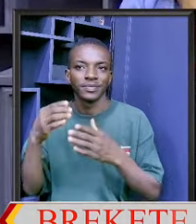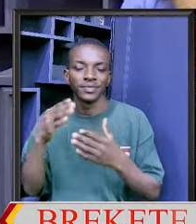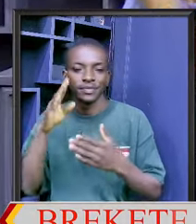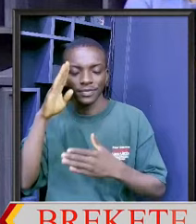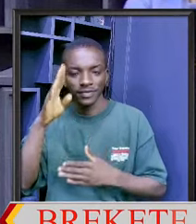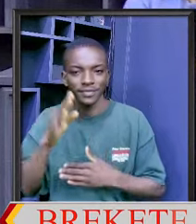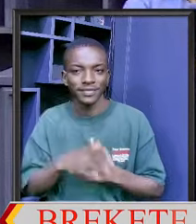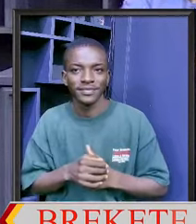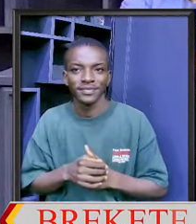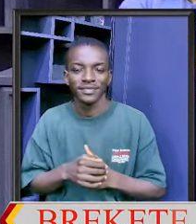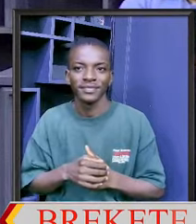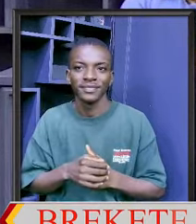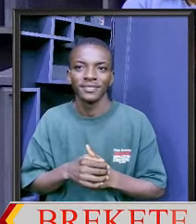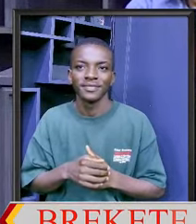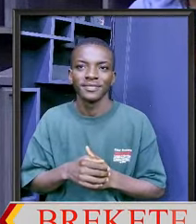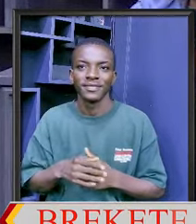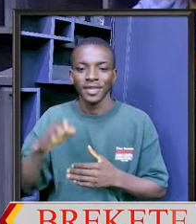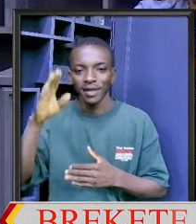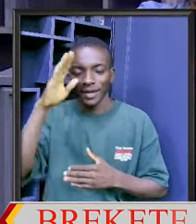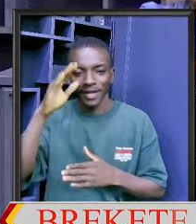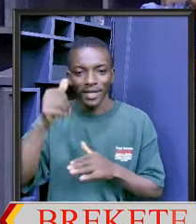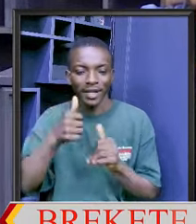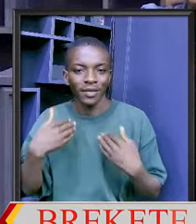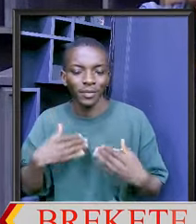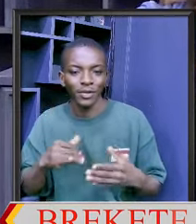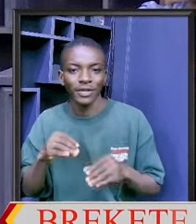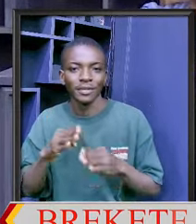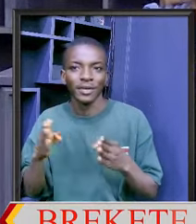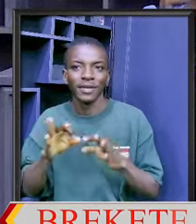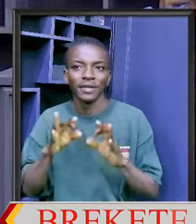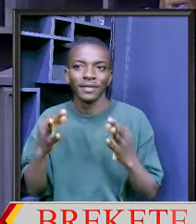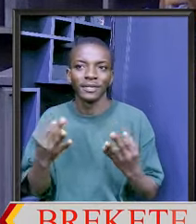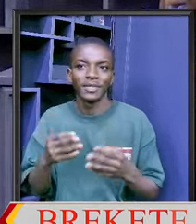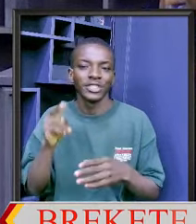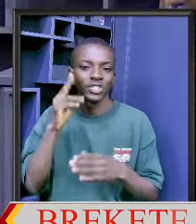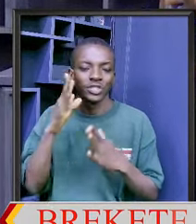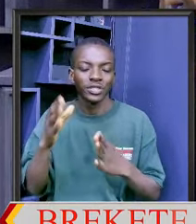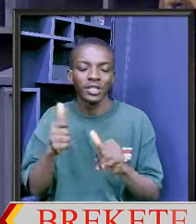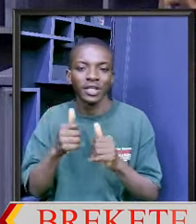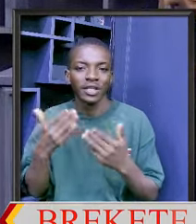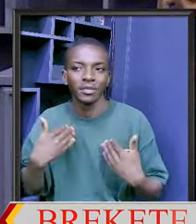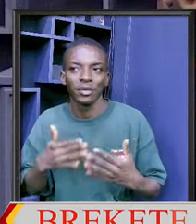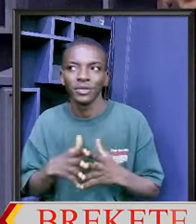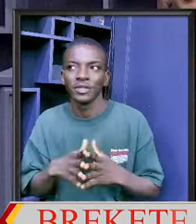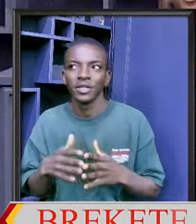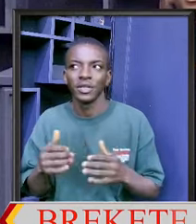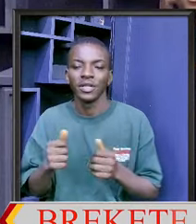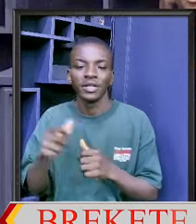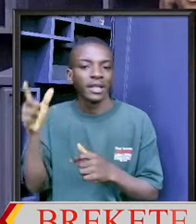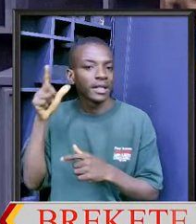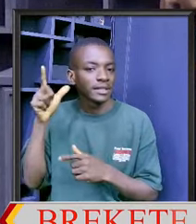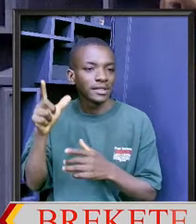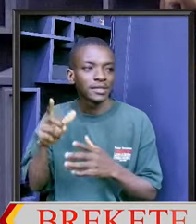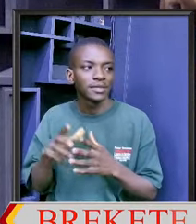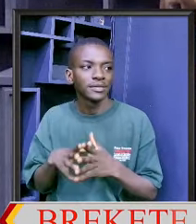greet you, sir. Yes, sir. I greet all of you, Brekete family. Yes, sir. And yes. Nigerians and anybody who is